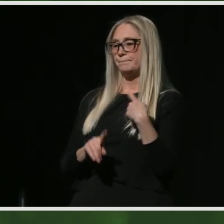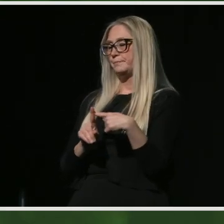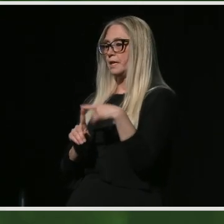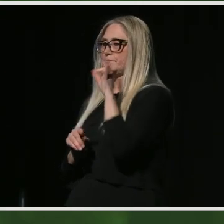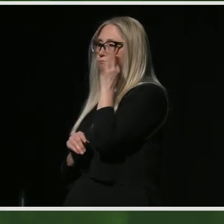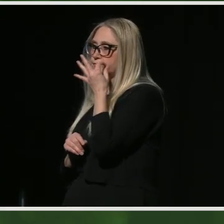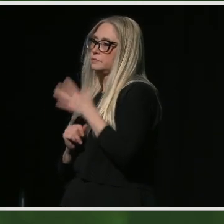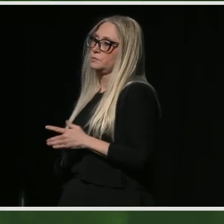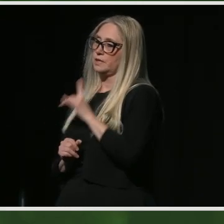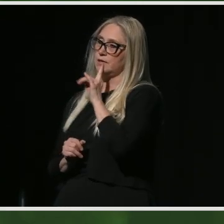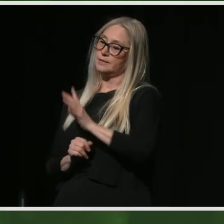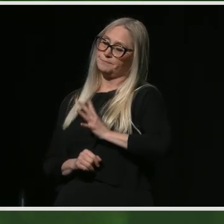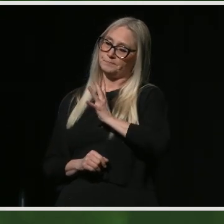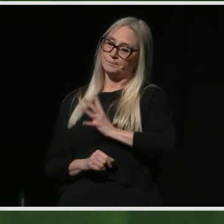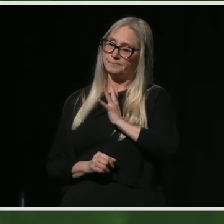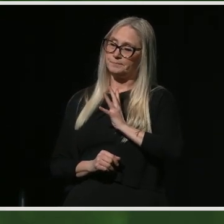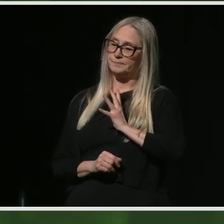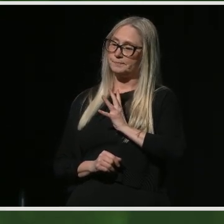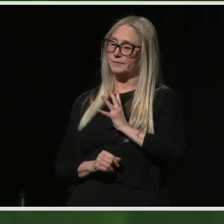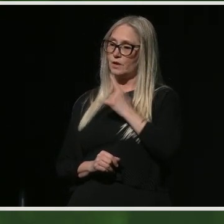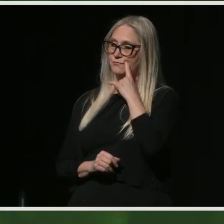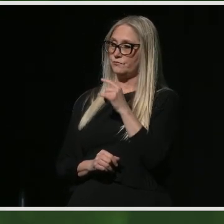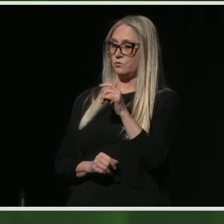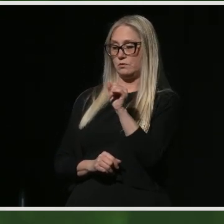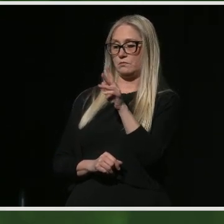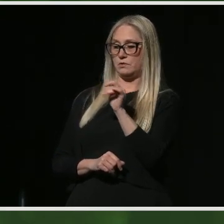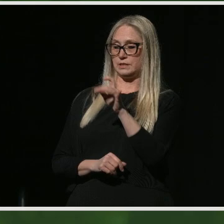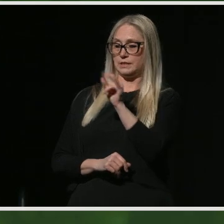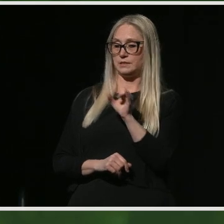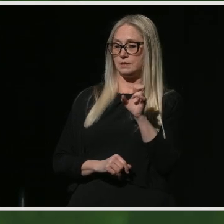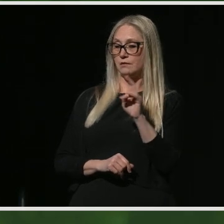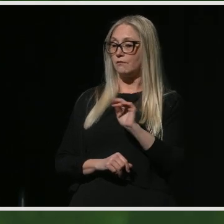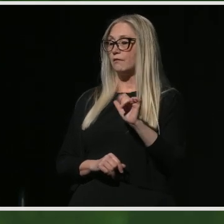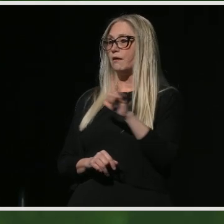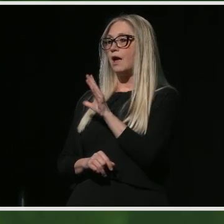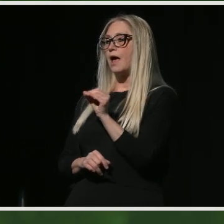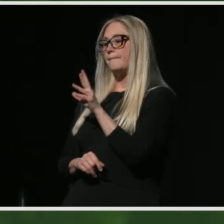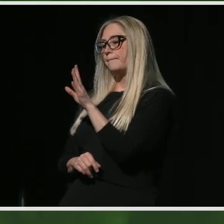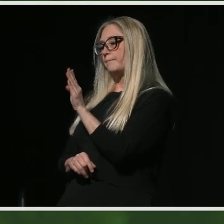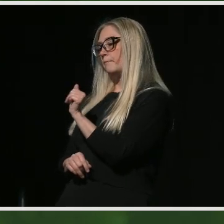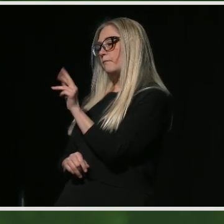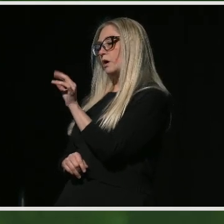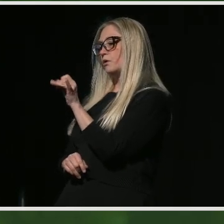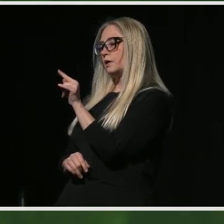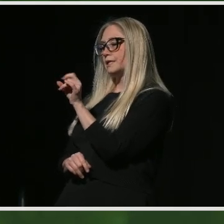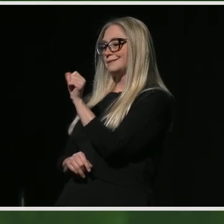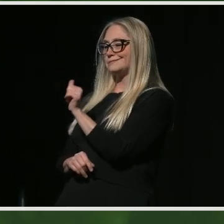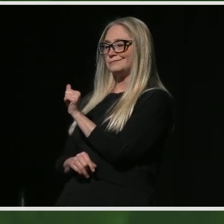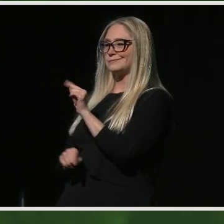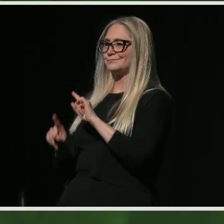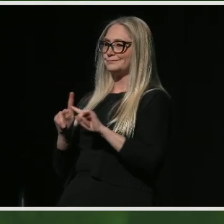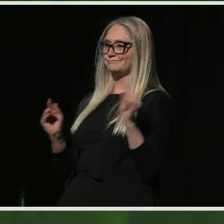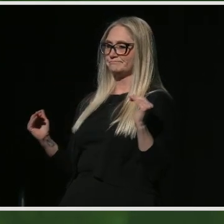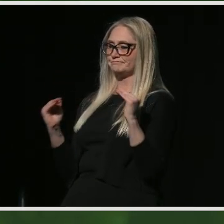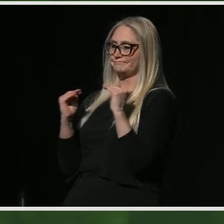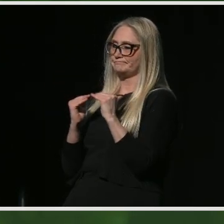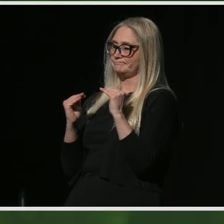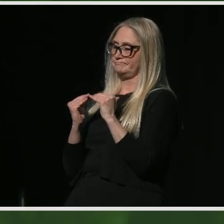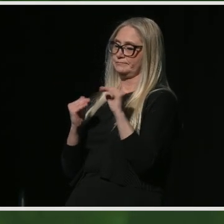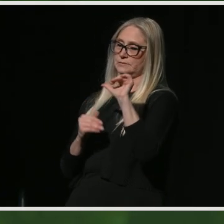and barista crafted, but just at 10 calories per serving and rounds down to 0 grams of sugar.